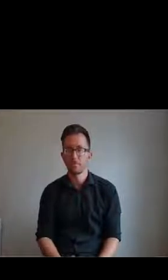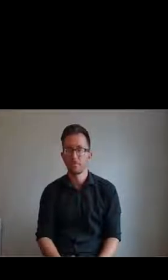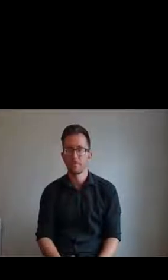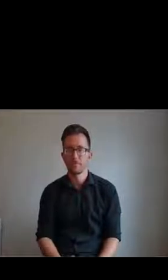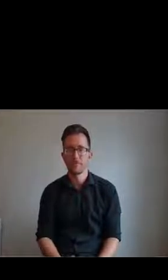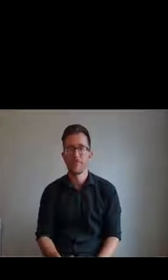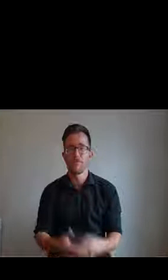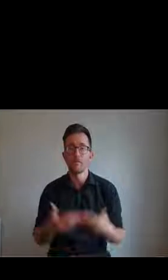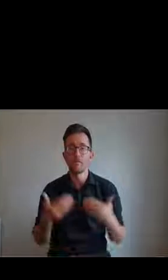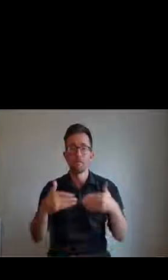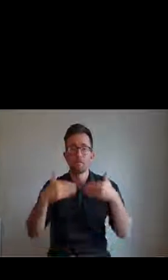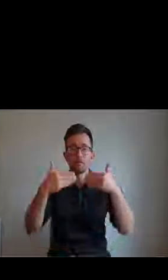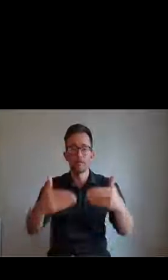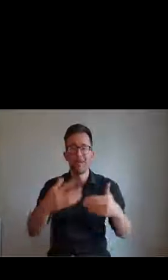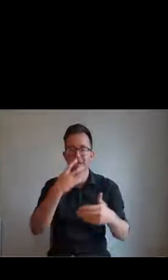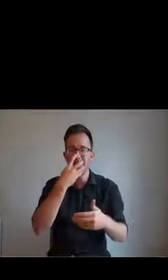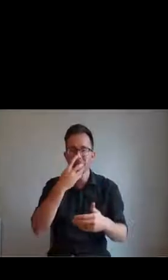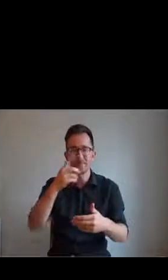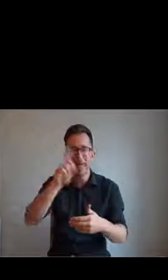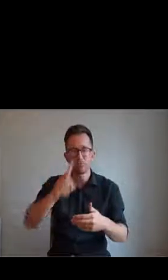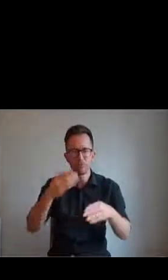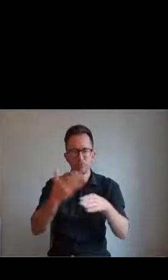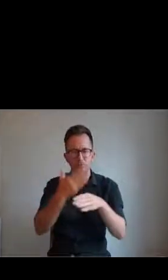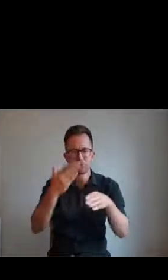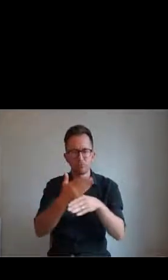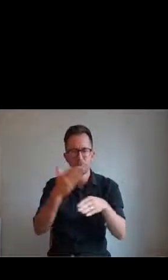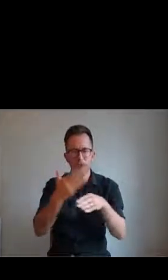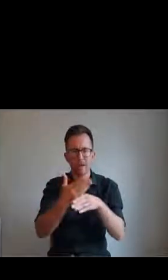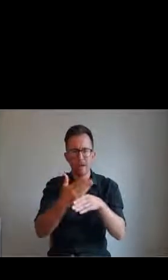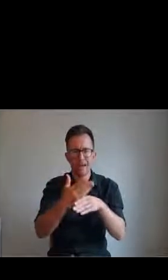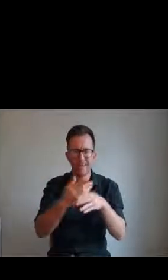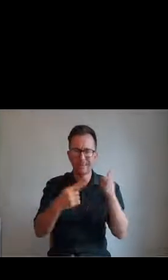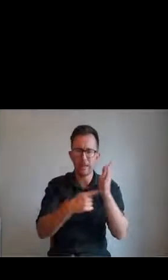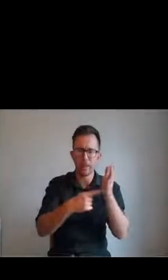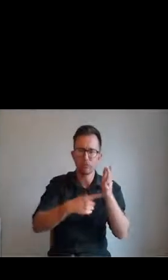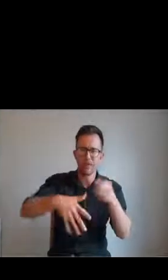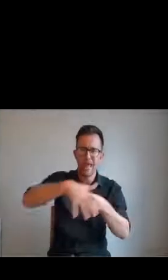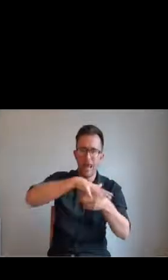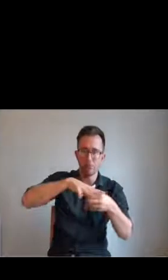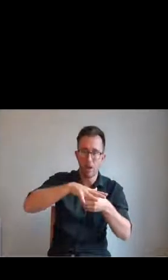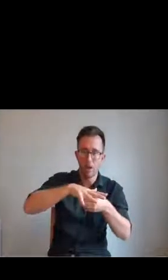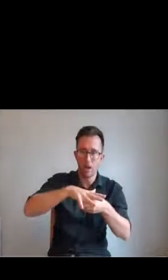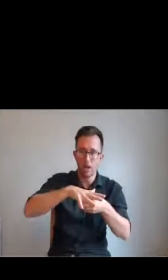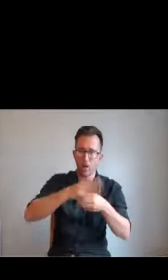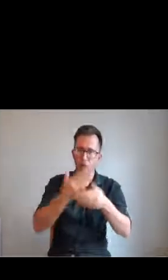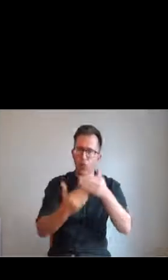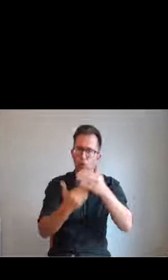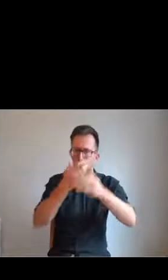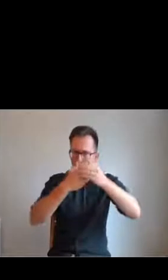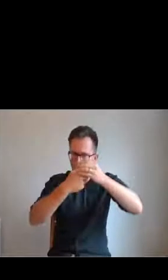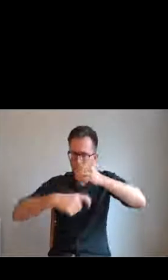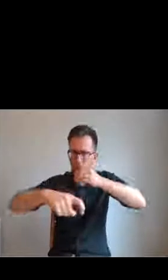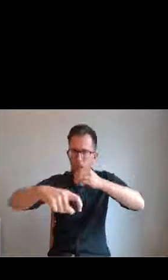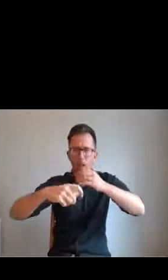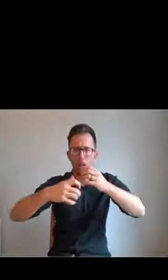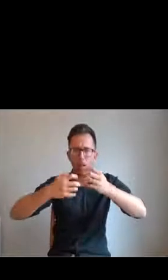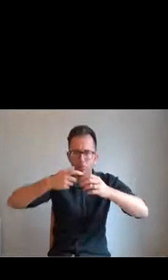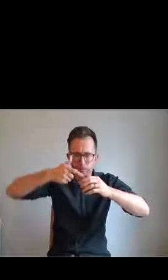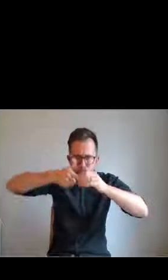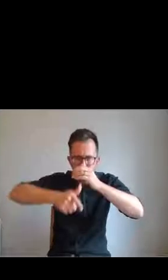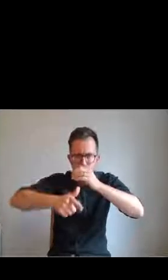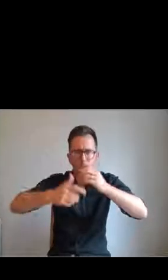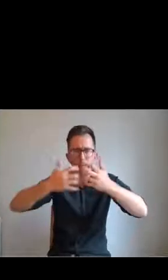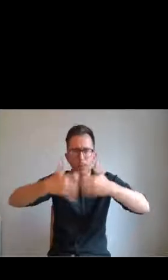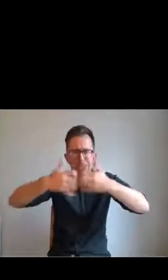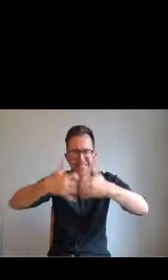Moving on to utilities in the Tilbury area, as the tunnel boring machine would need a water supply to assist with the excavation process, we're proposing two